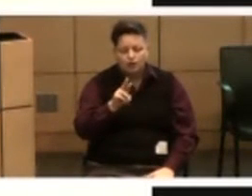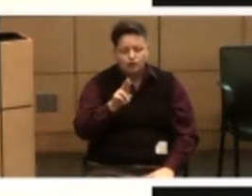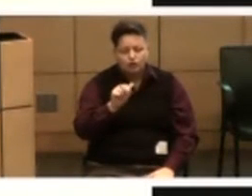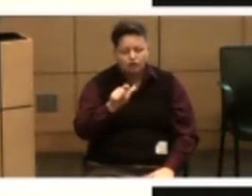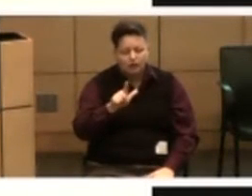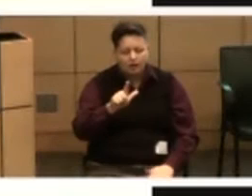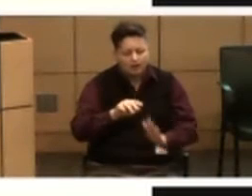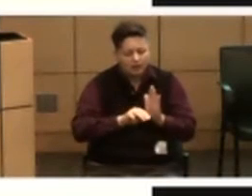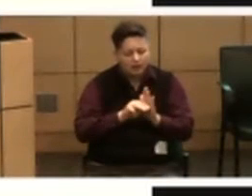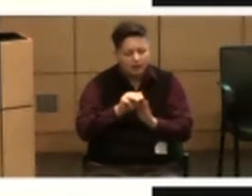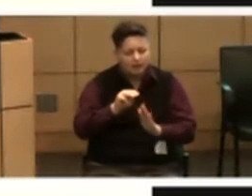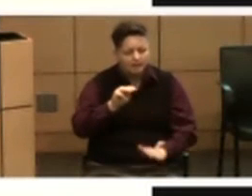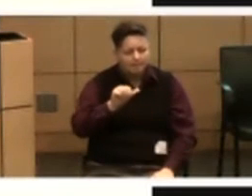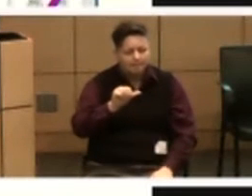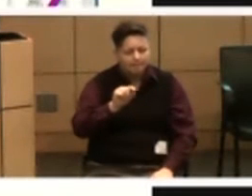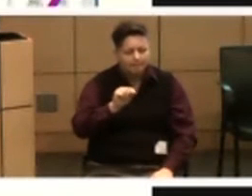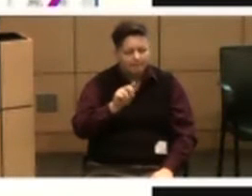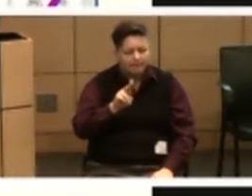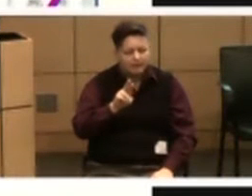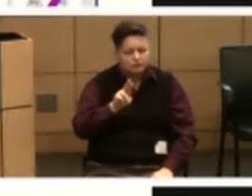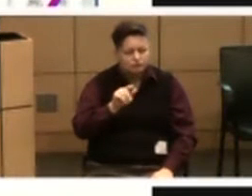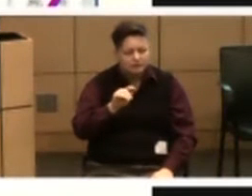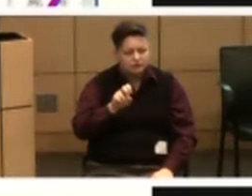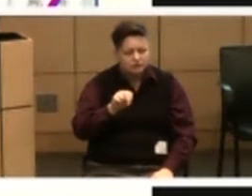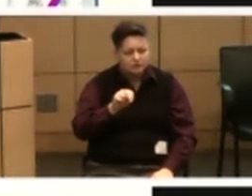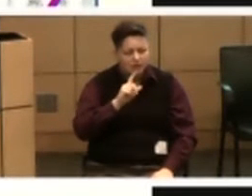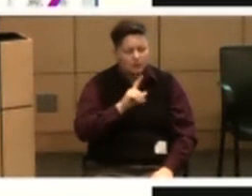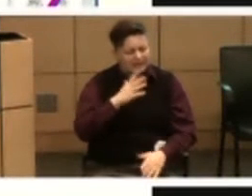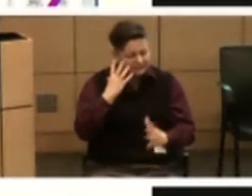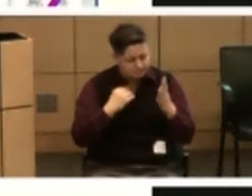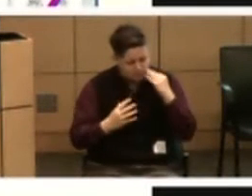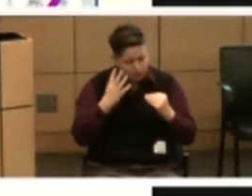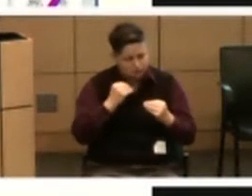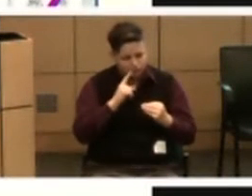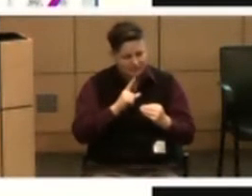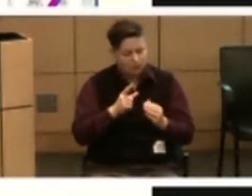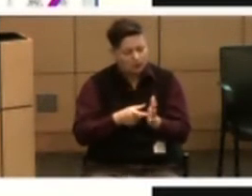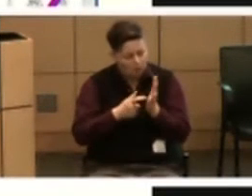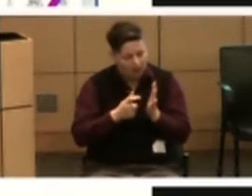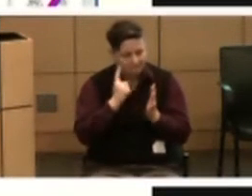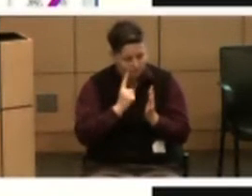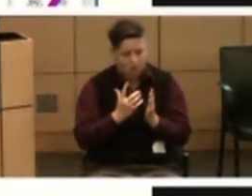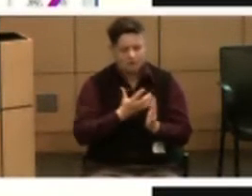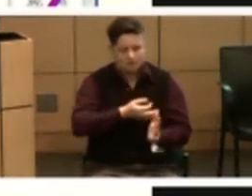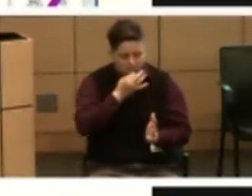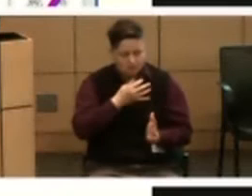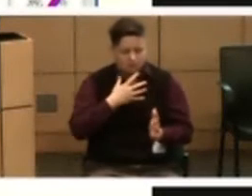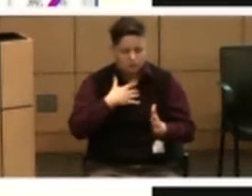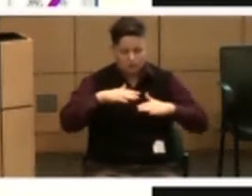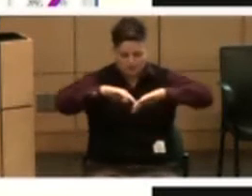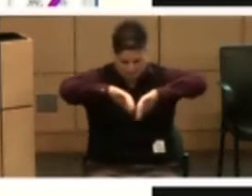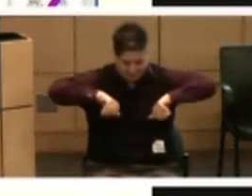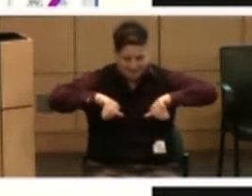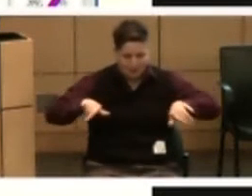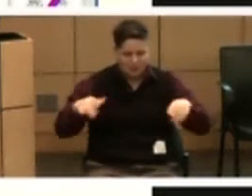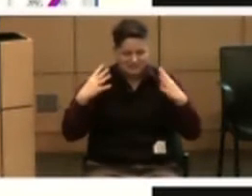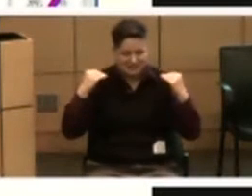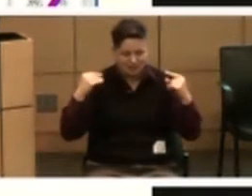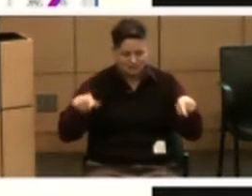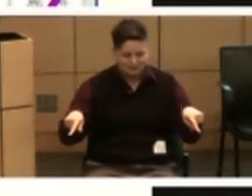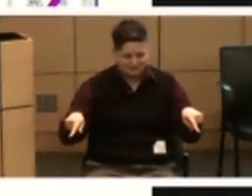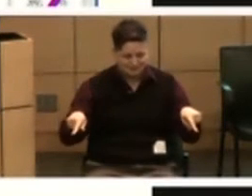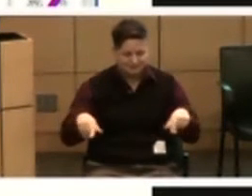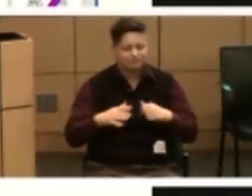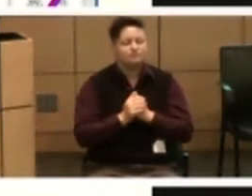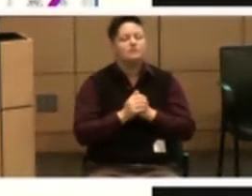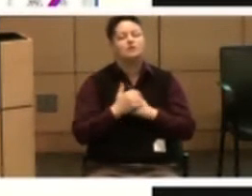master. Okay? And here's just a quick example from my lab that I think will be pretty accessible. We've done a number of studies,